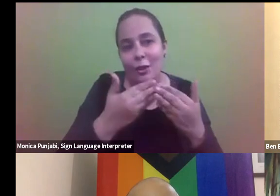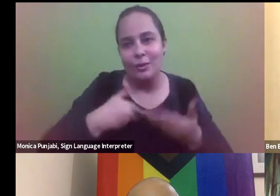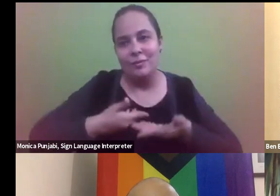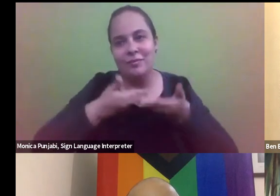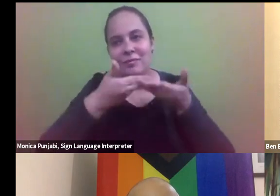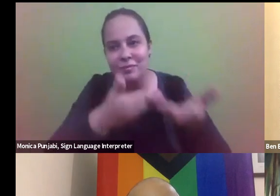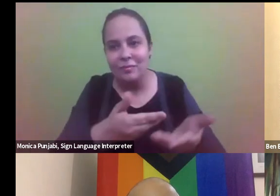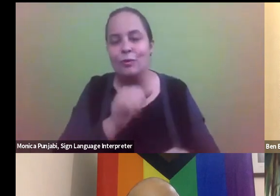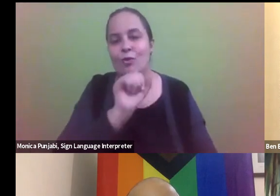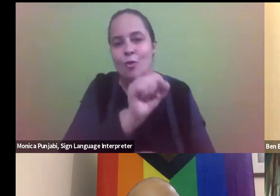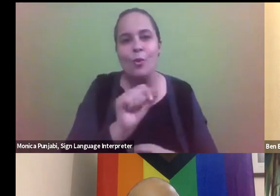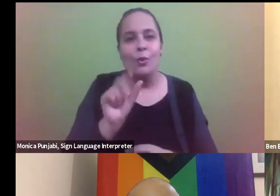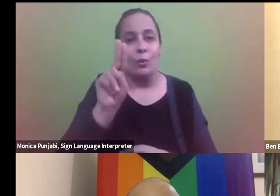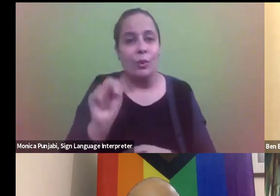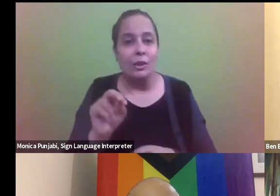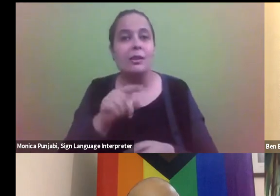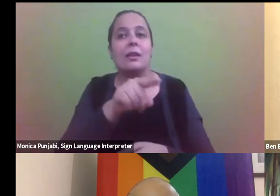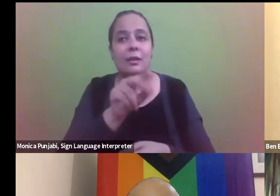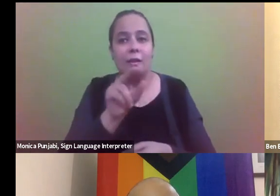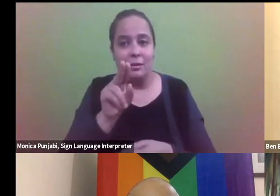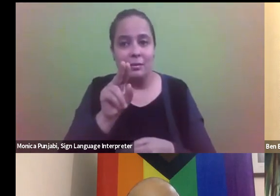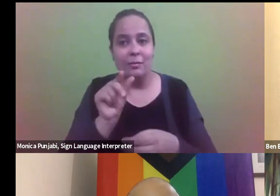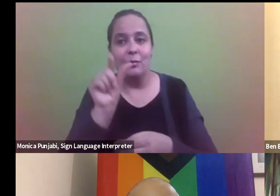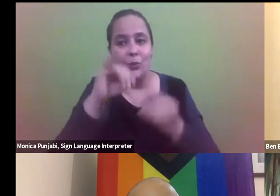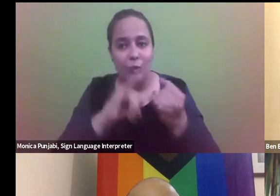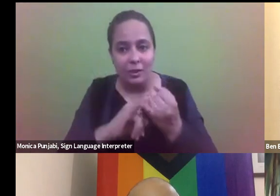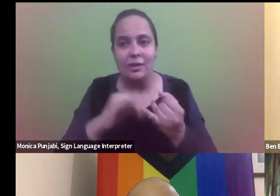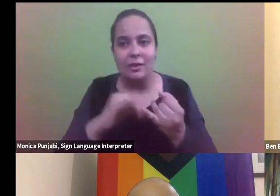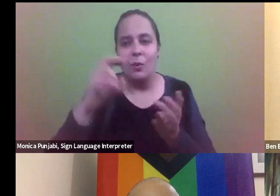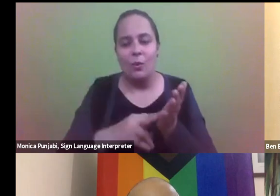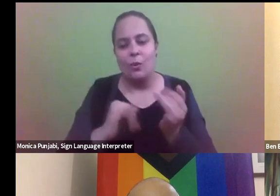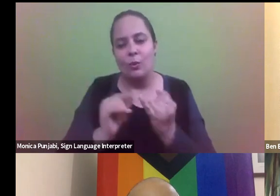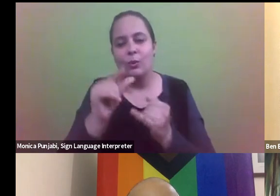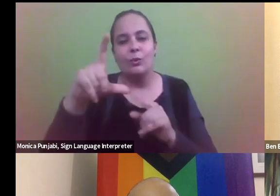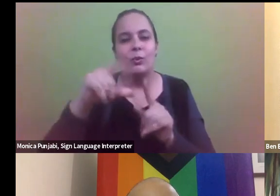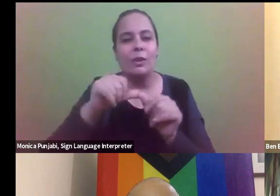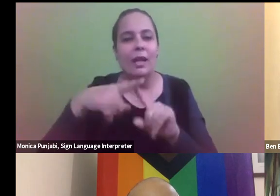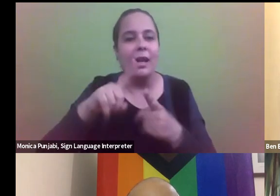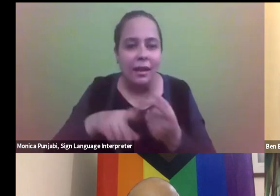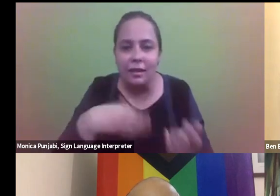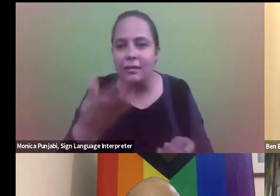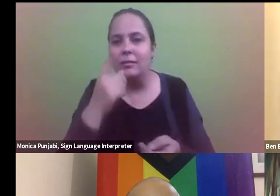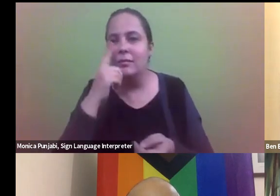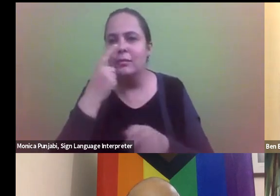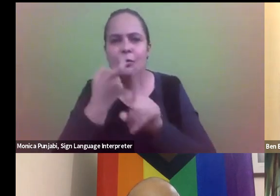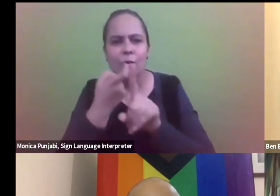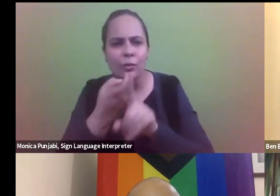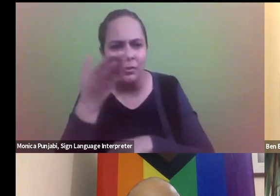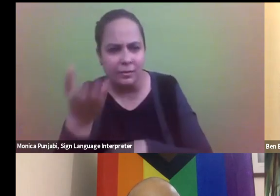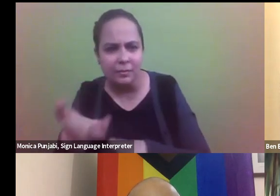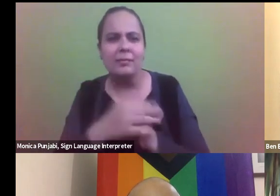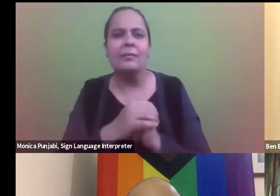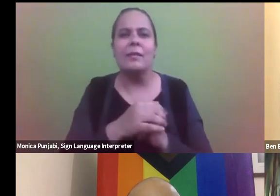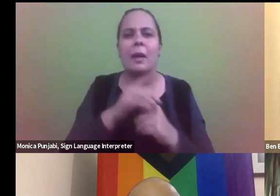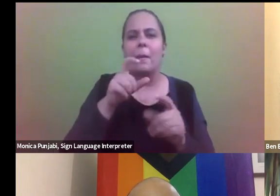US consulate and Koyal, Ben, everyone who's here, my fellow panelists, for having me. And